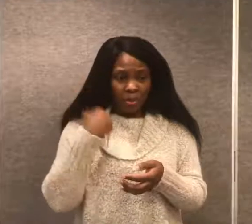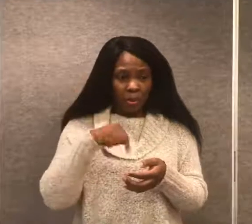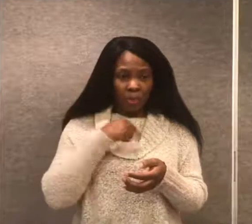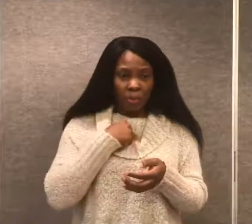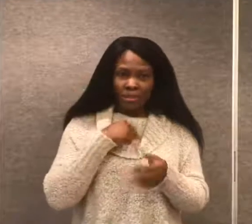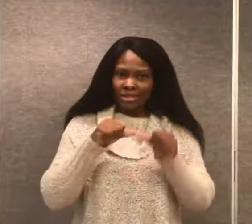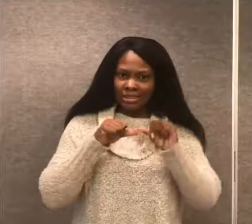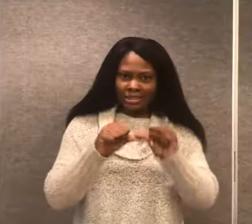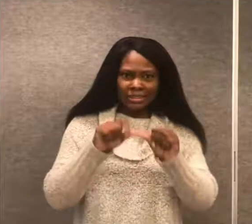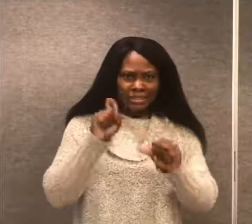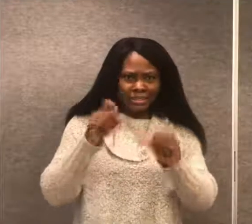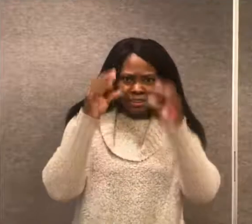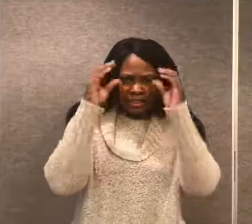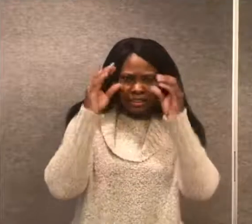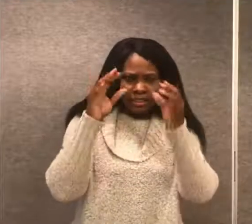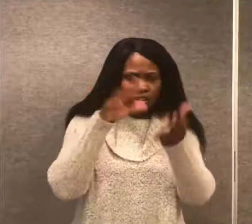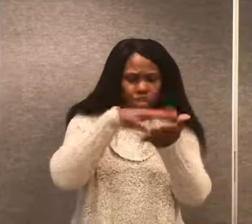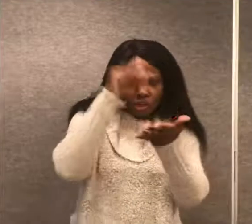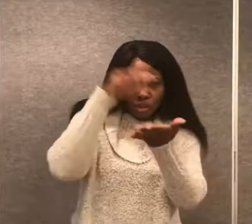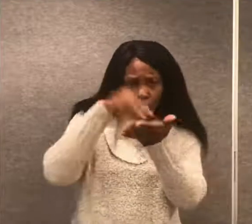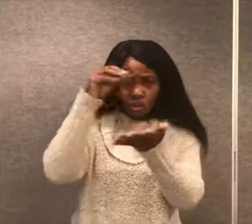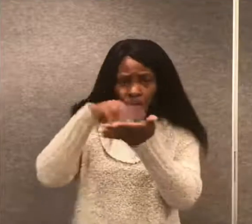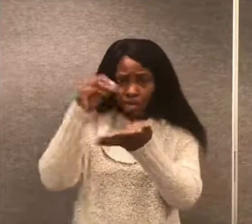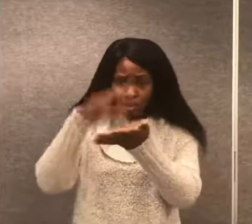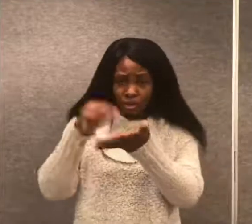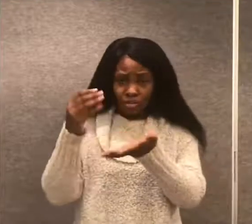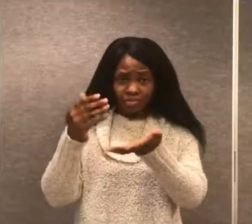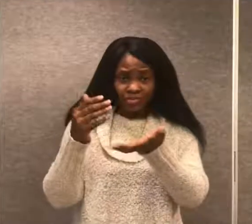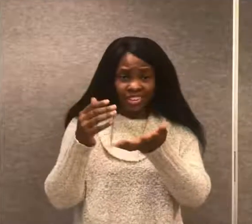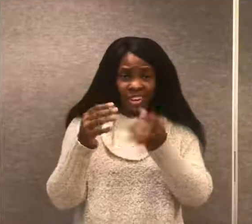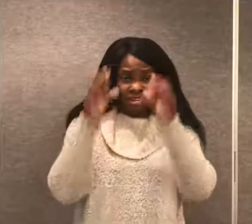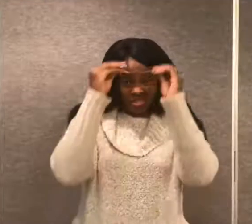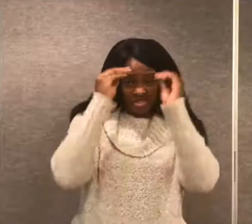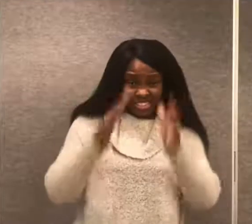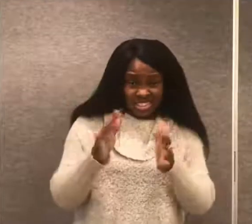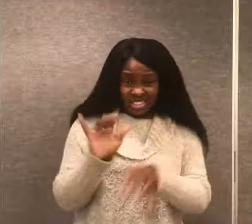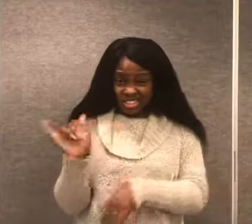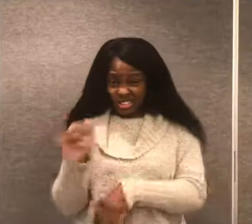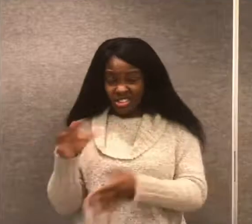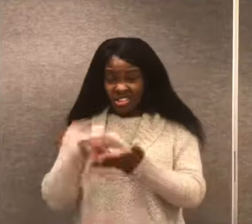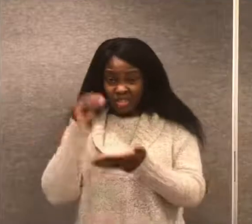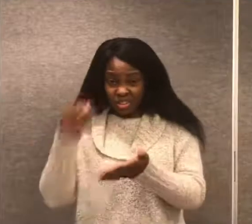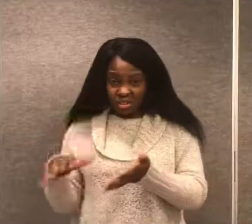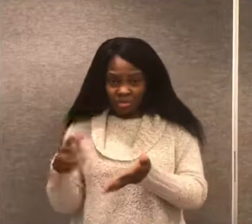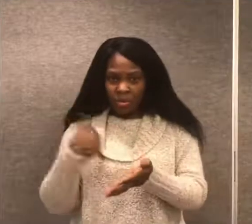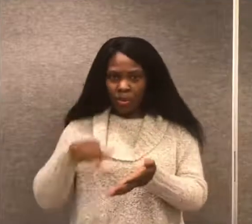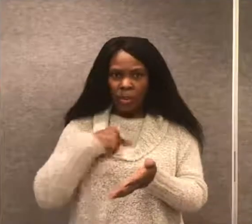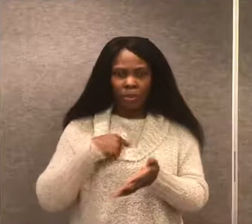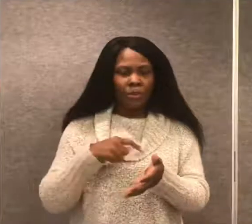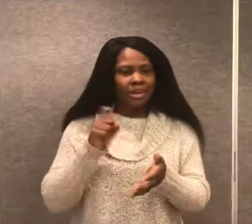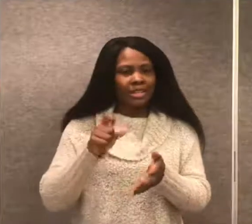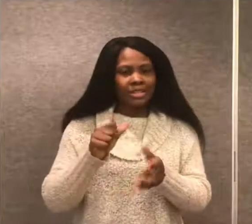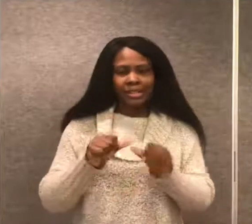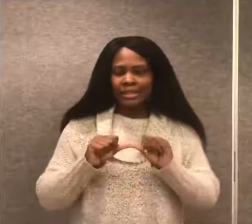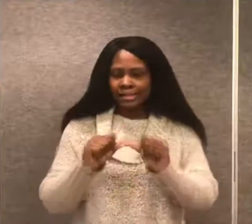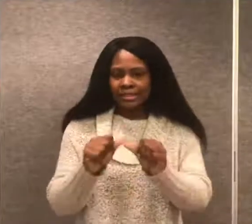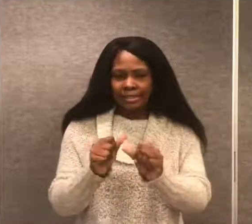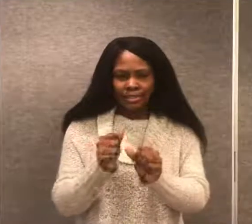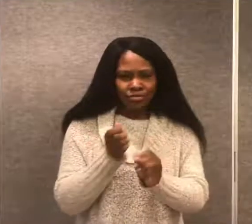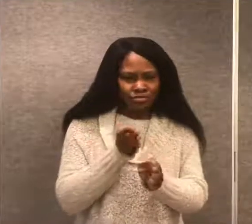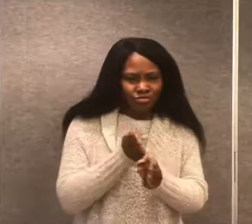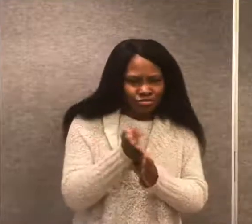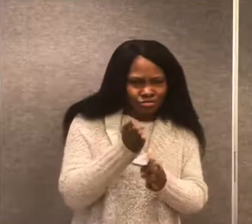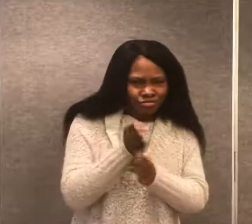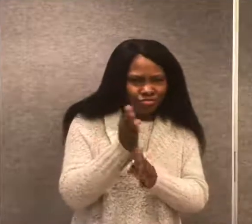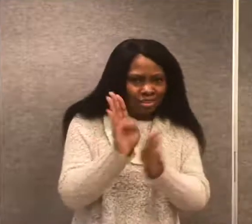for the teachers as well, too. So there has to be ongoing professional development. We have to be also growing and enhancing our